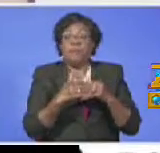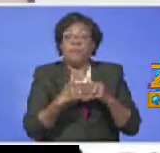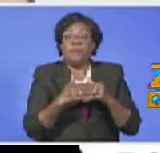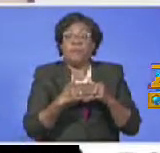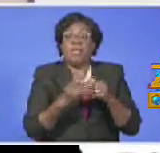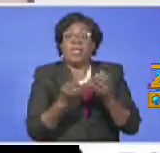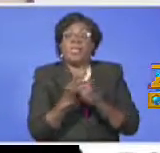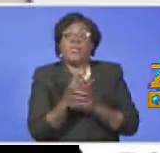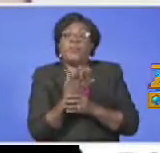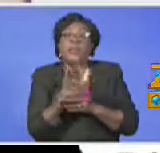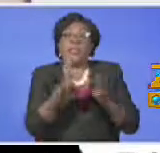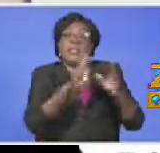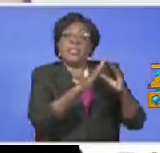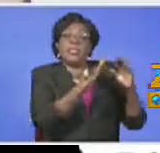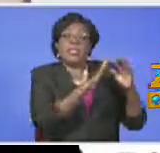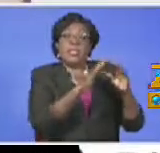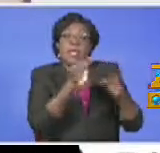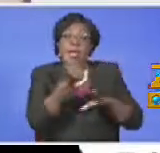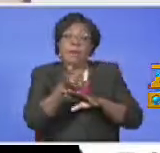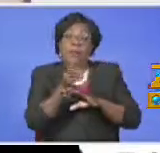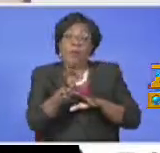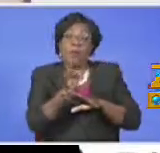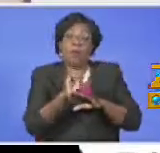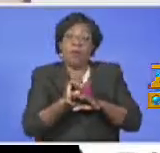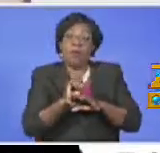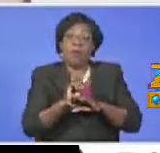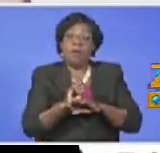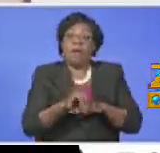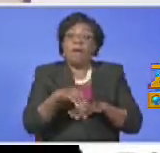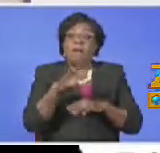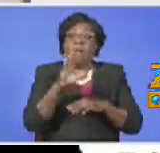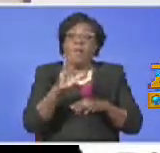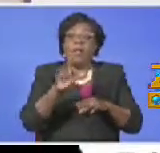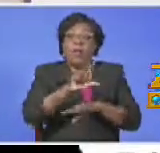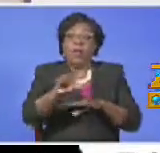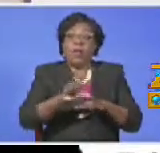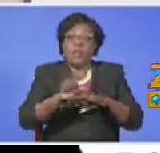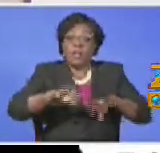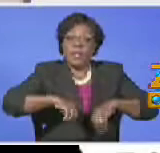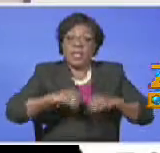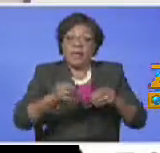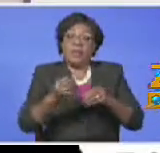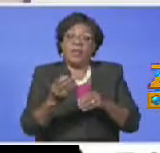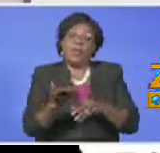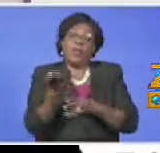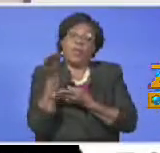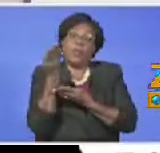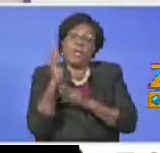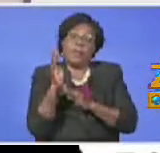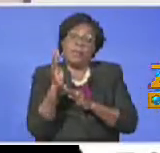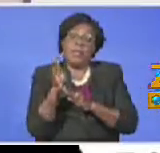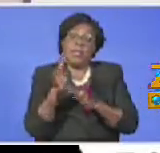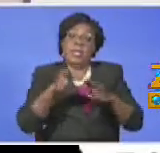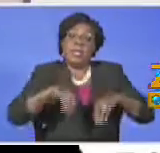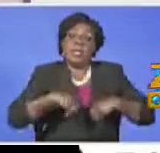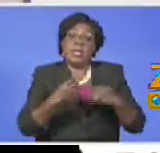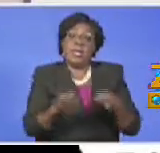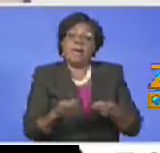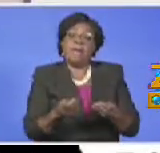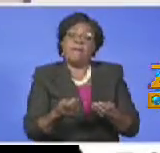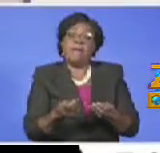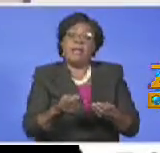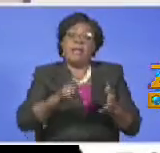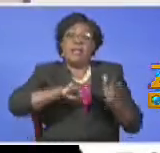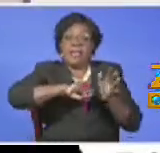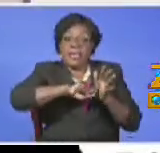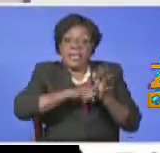City, Abaco, prior to these lots being allotted to Bahamians, I personally handed keys to three young